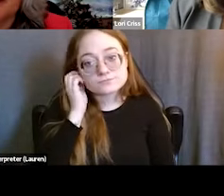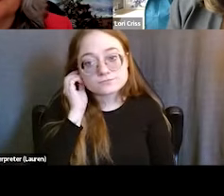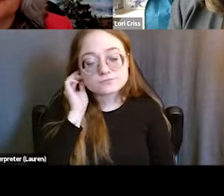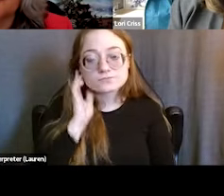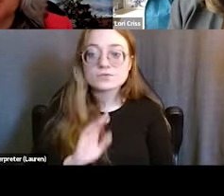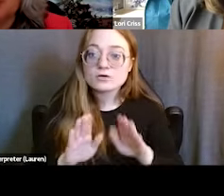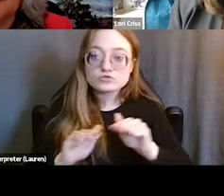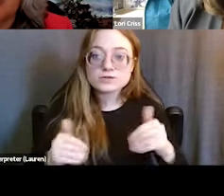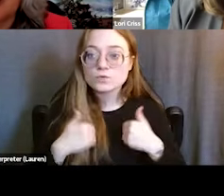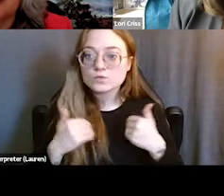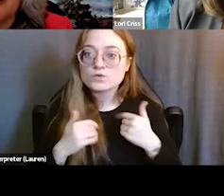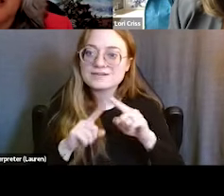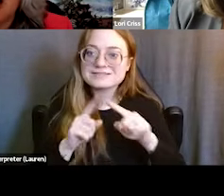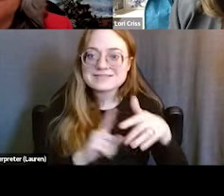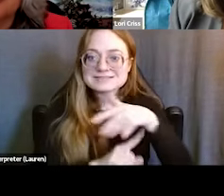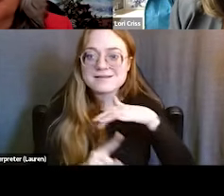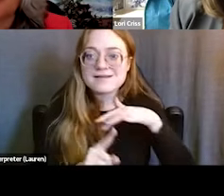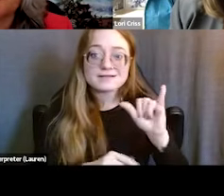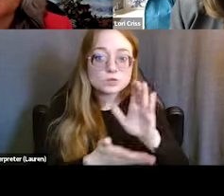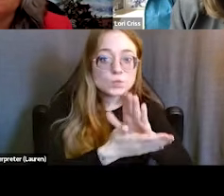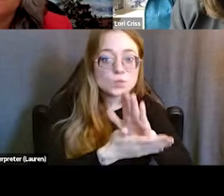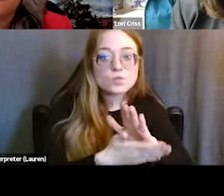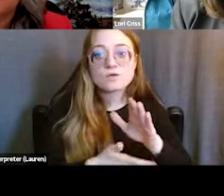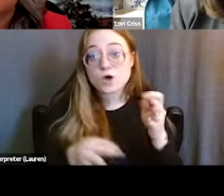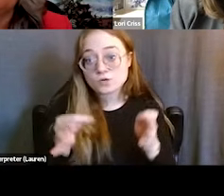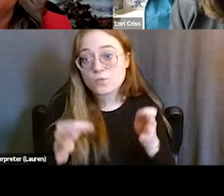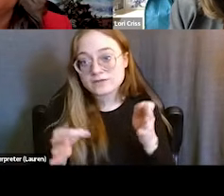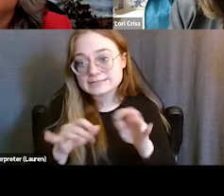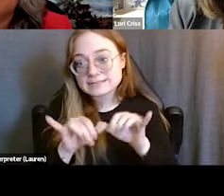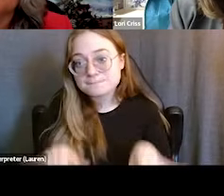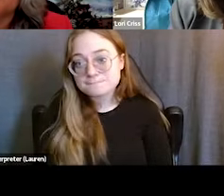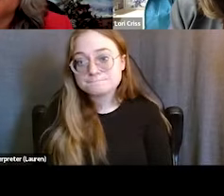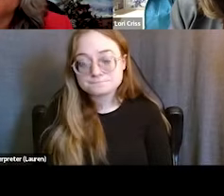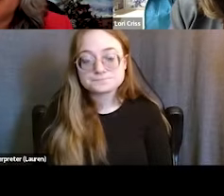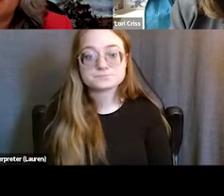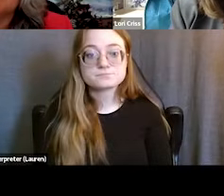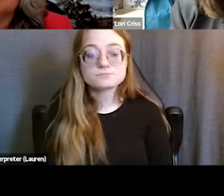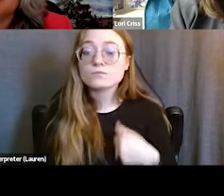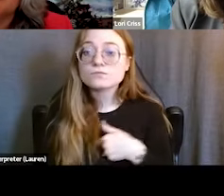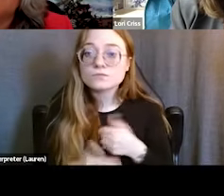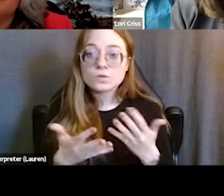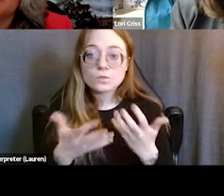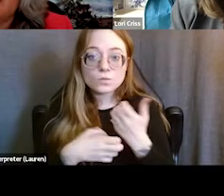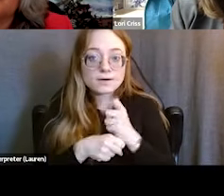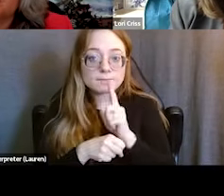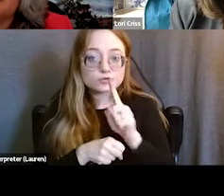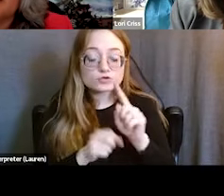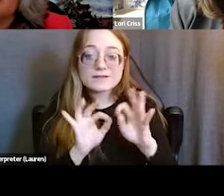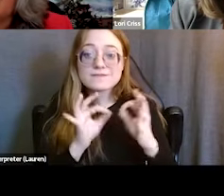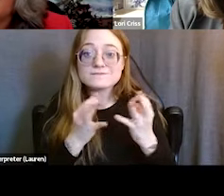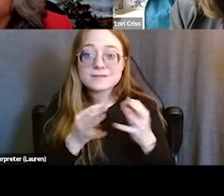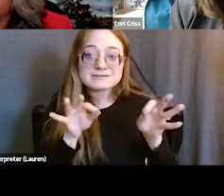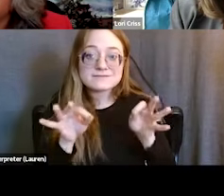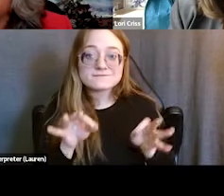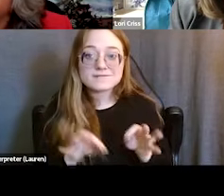other settings such as schools or in courts. We want to make sure that the family defines the